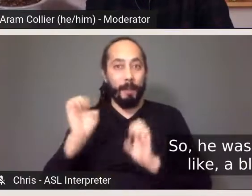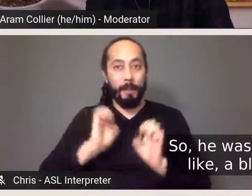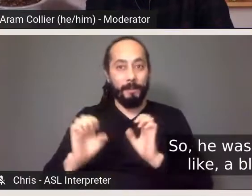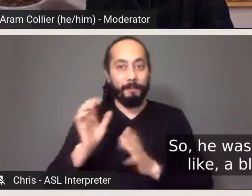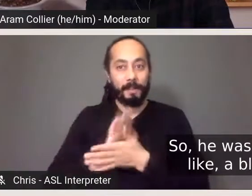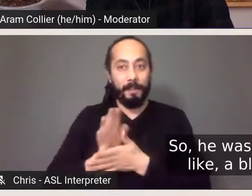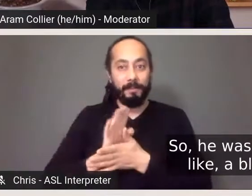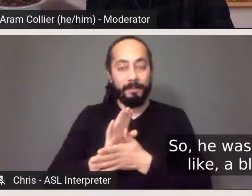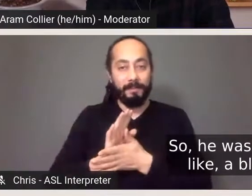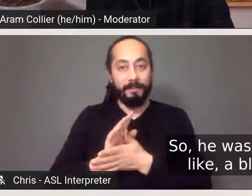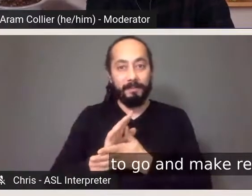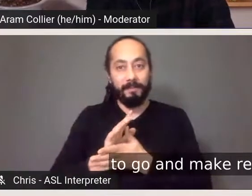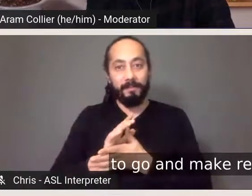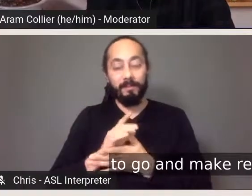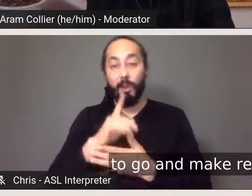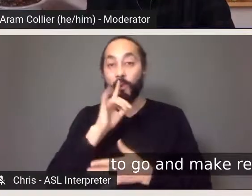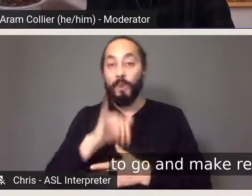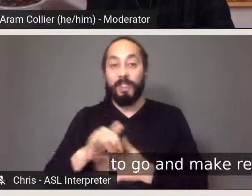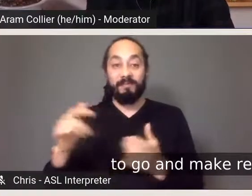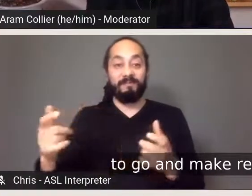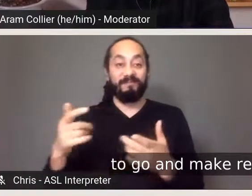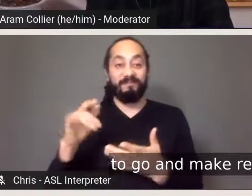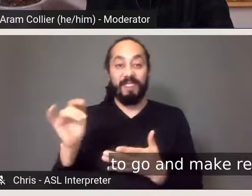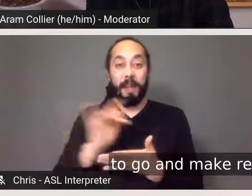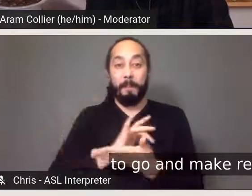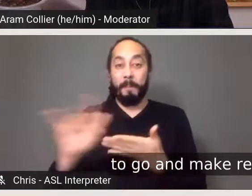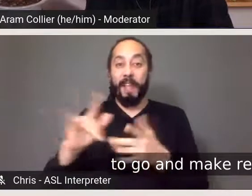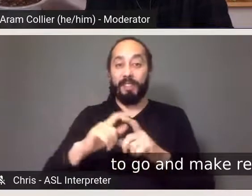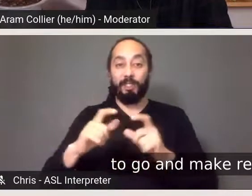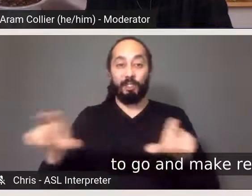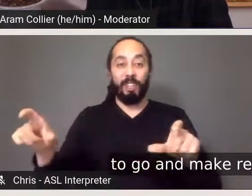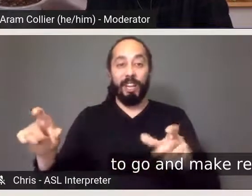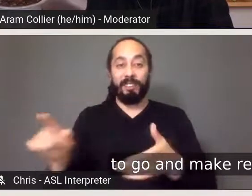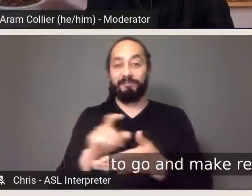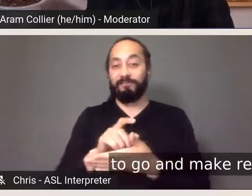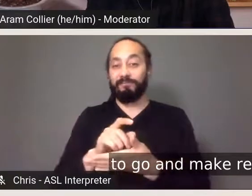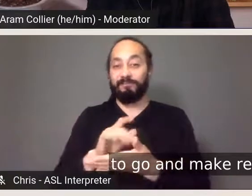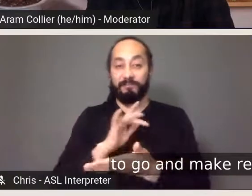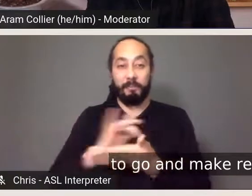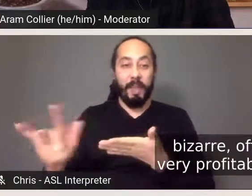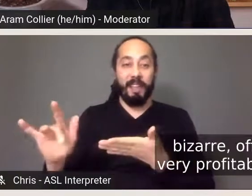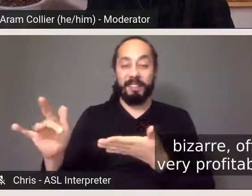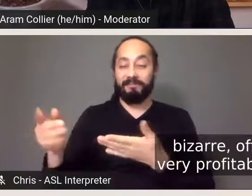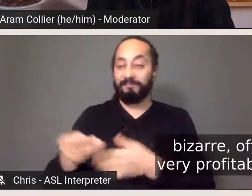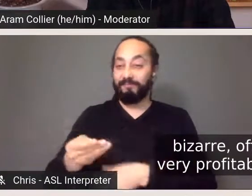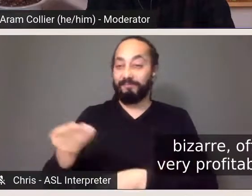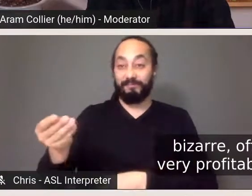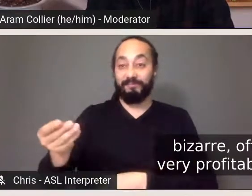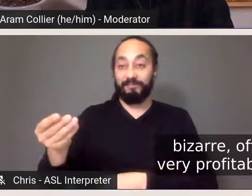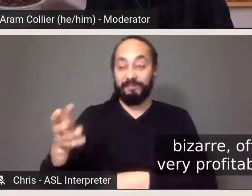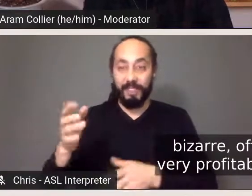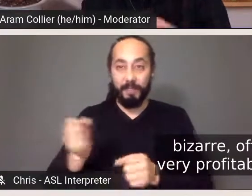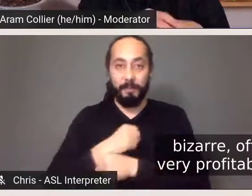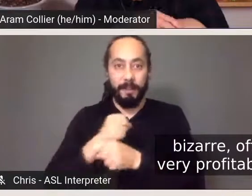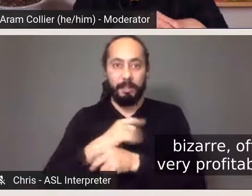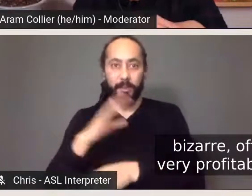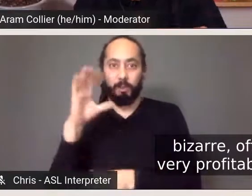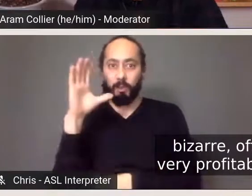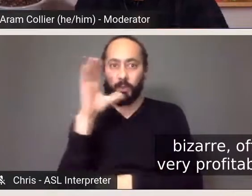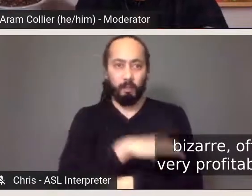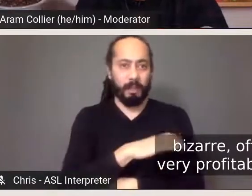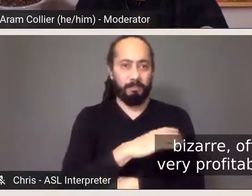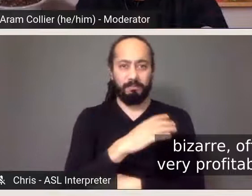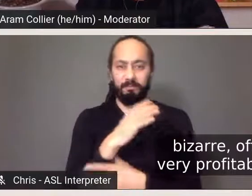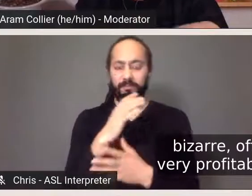kind of given like a blank check to go and make really exciting, strange, bizarre, off the wall,